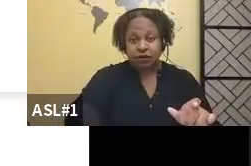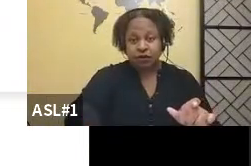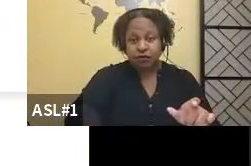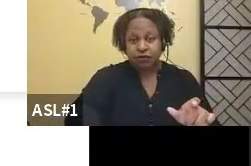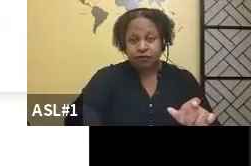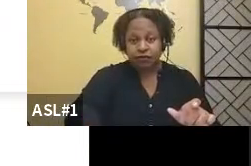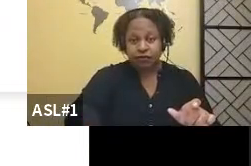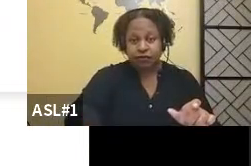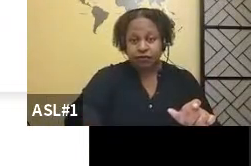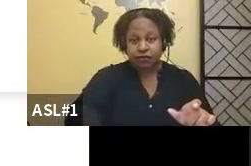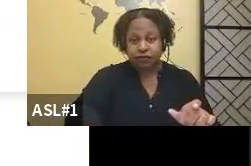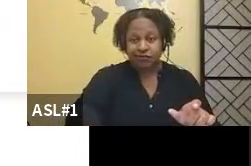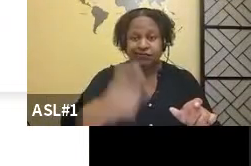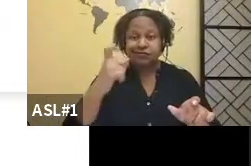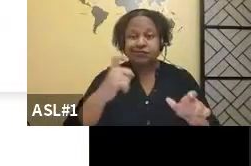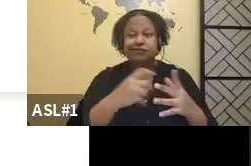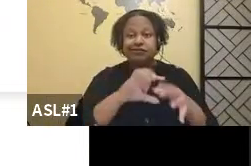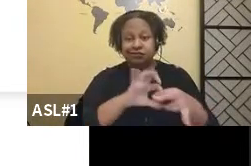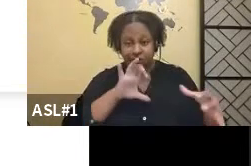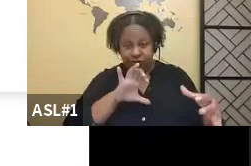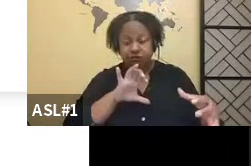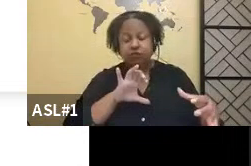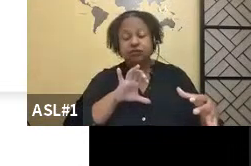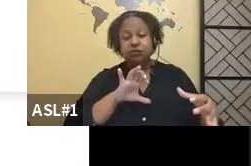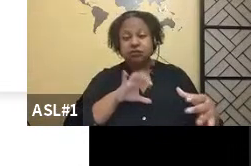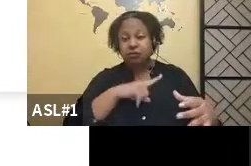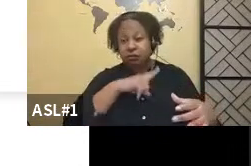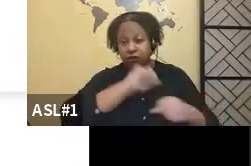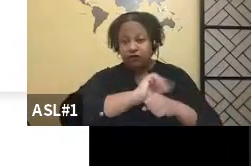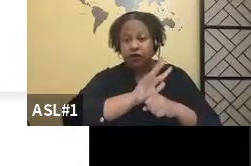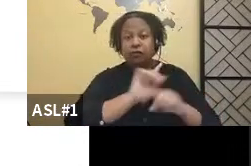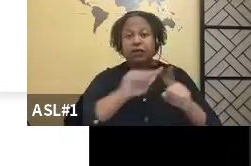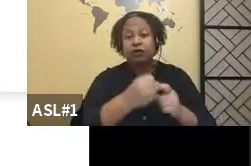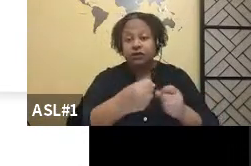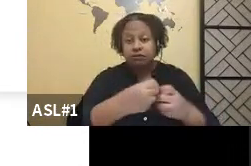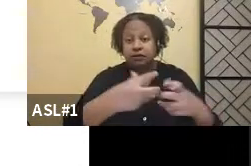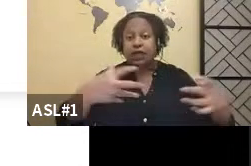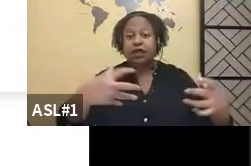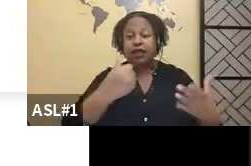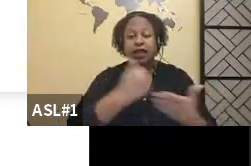but has expanded to help hundreds of people and their families